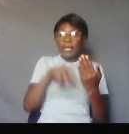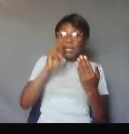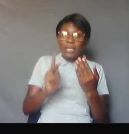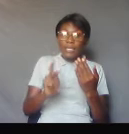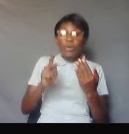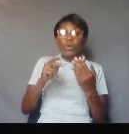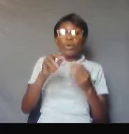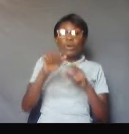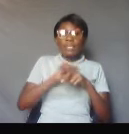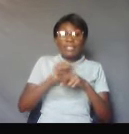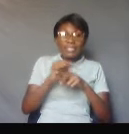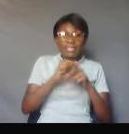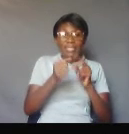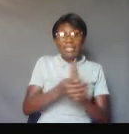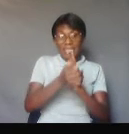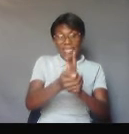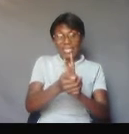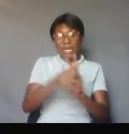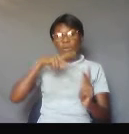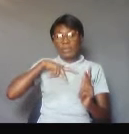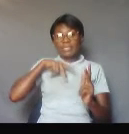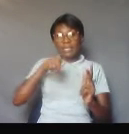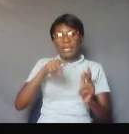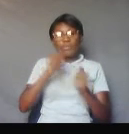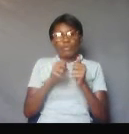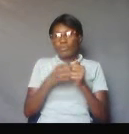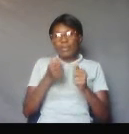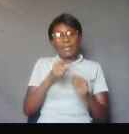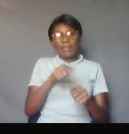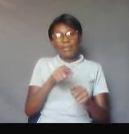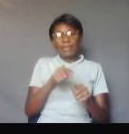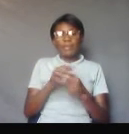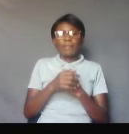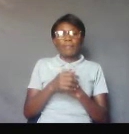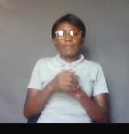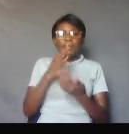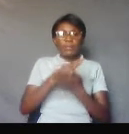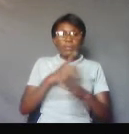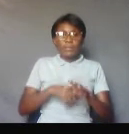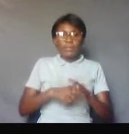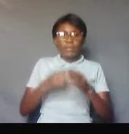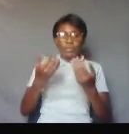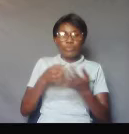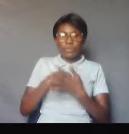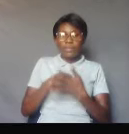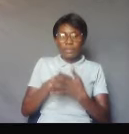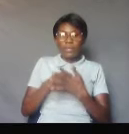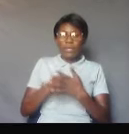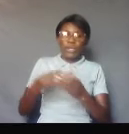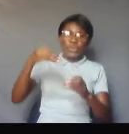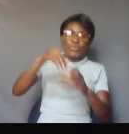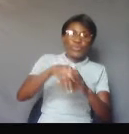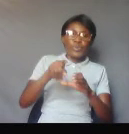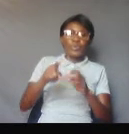in conversation critical readers of the text, so biblical scholars and those who've been trained in reading the Bible, and